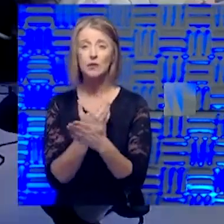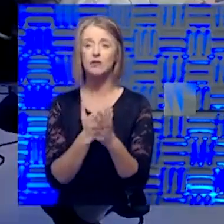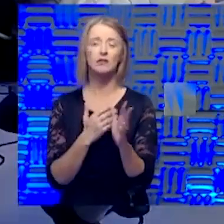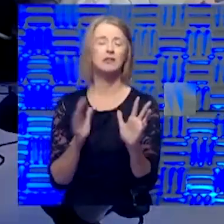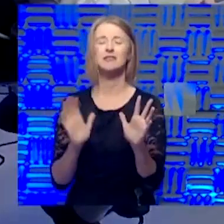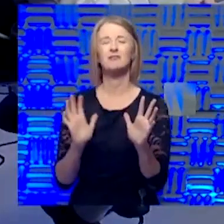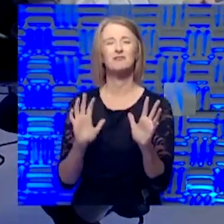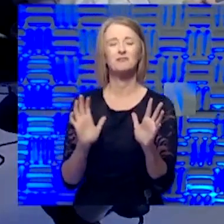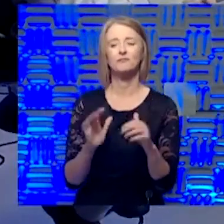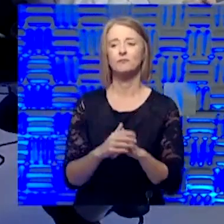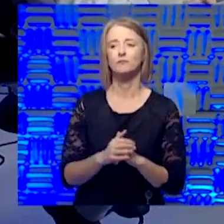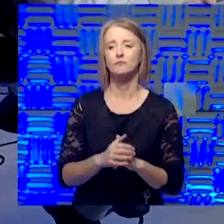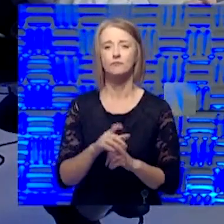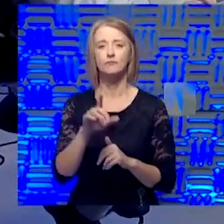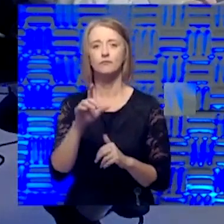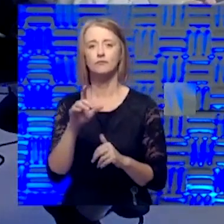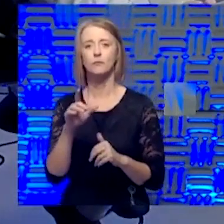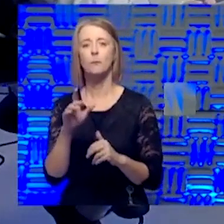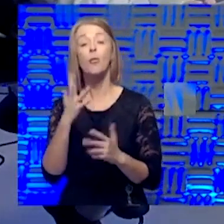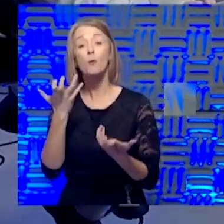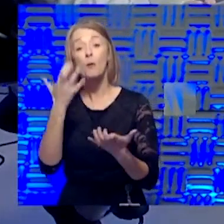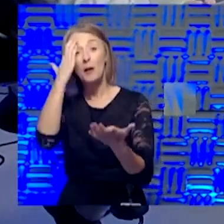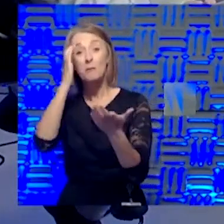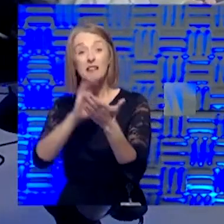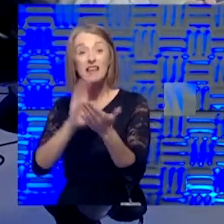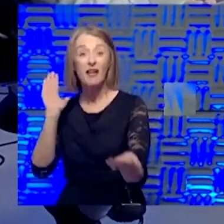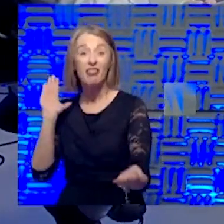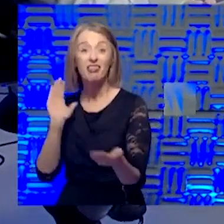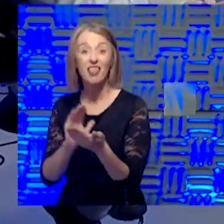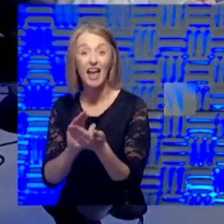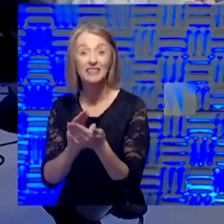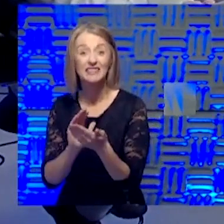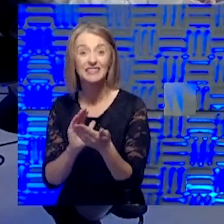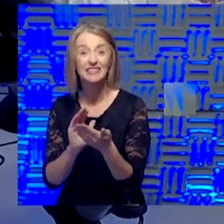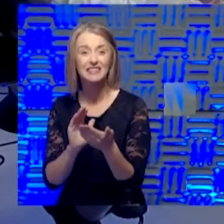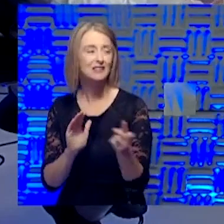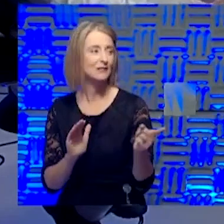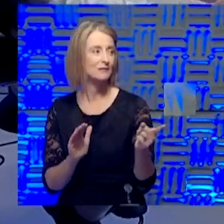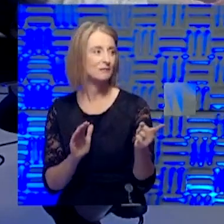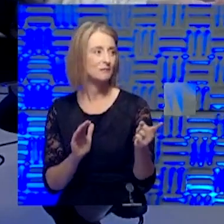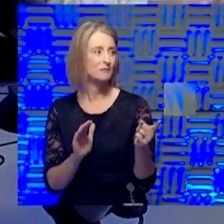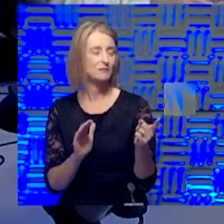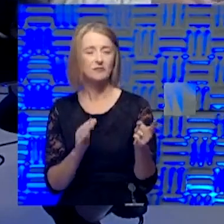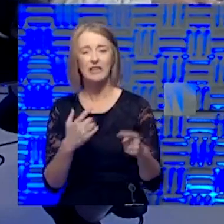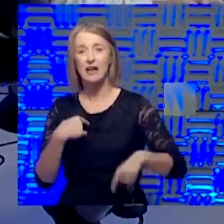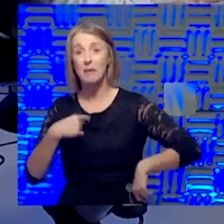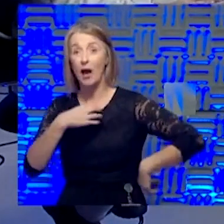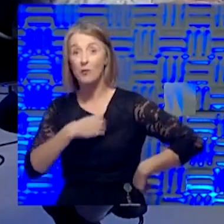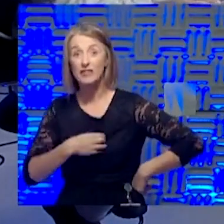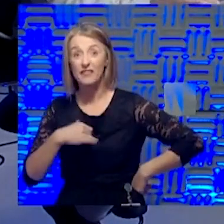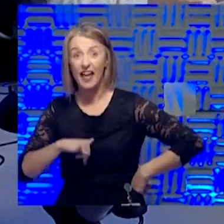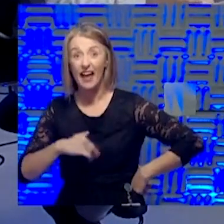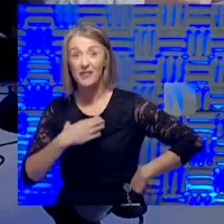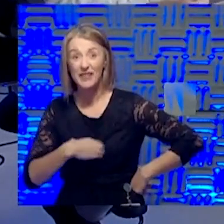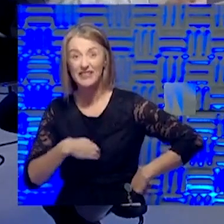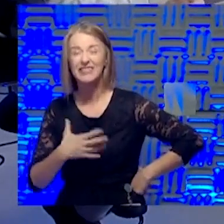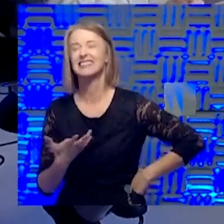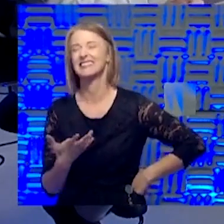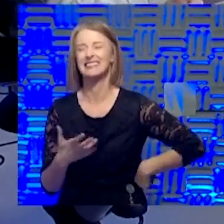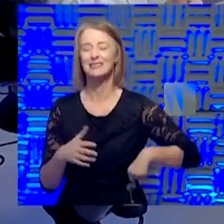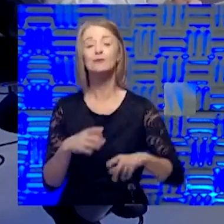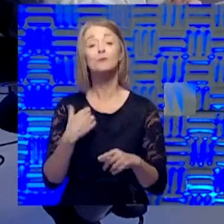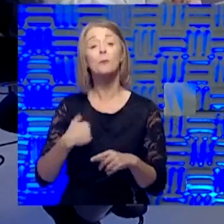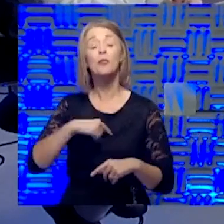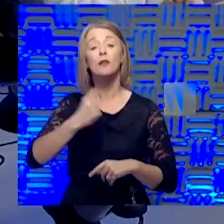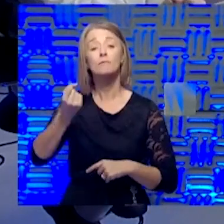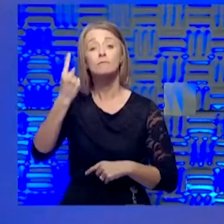let's talk about that, because we all want to believe that stuff, because that's like good news. I got excited. Is that wishful thinking? Yeah. Okay. So we do